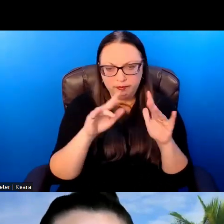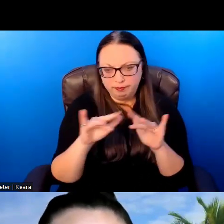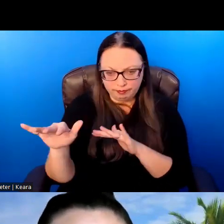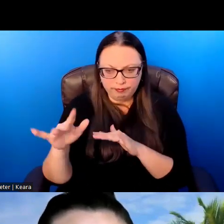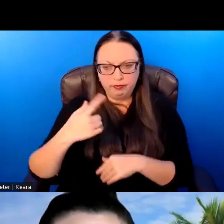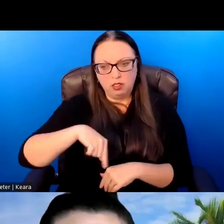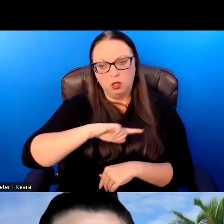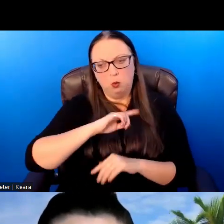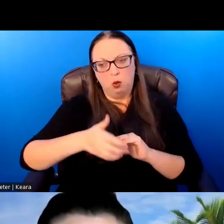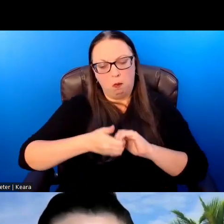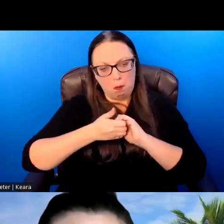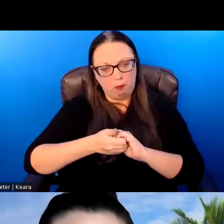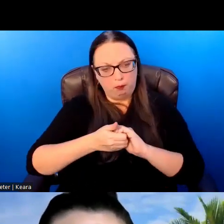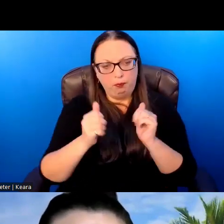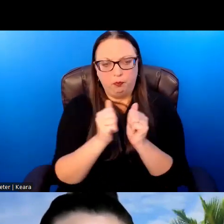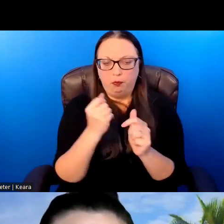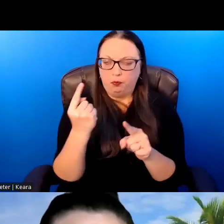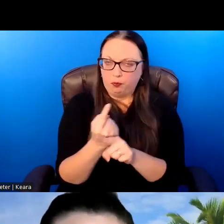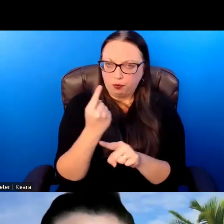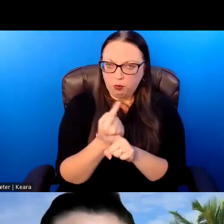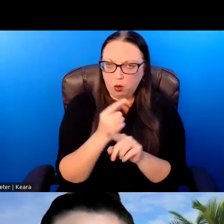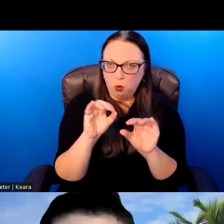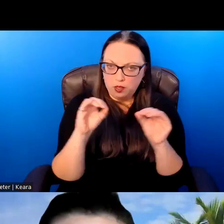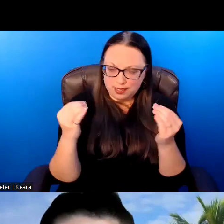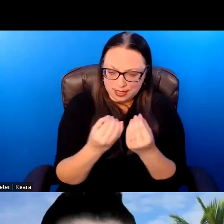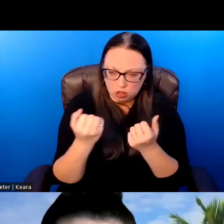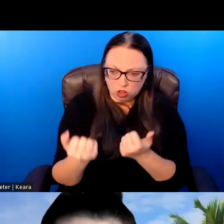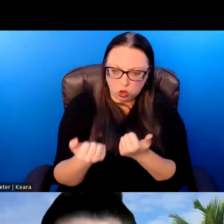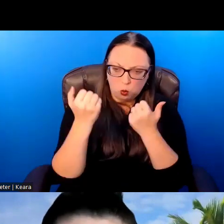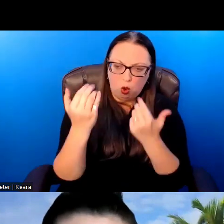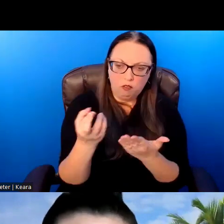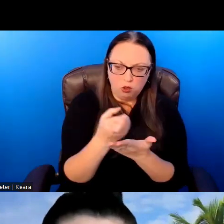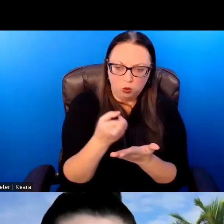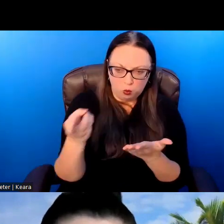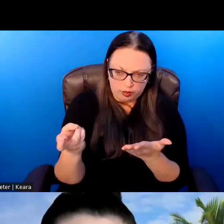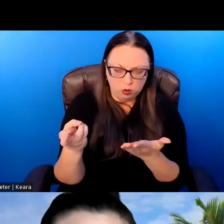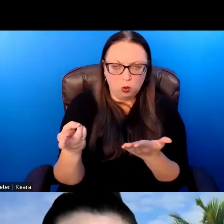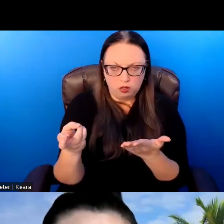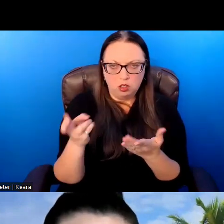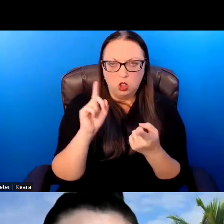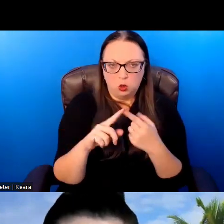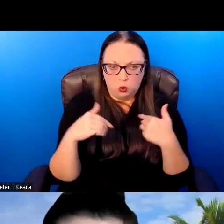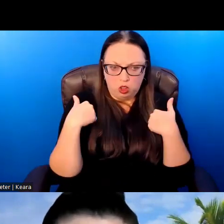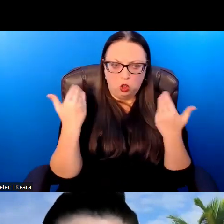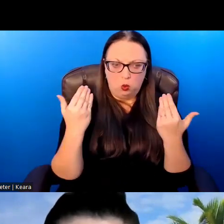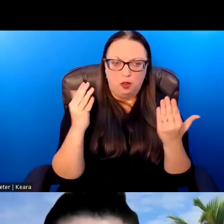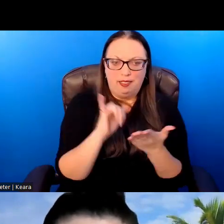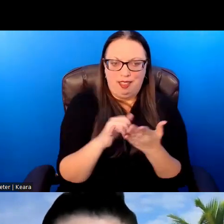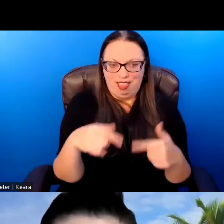we're partnering with the proper organizations to offer the resources to the youth that the youth would